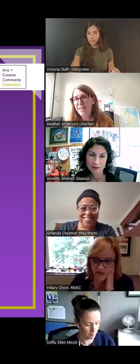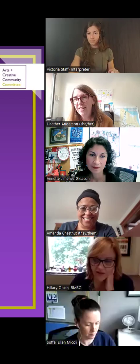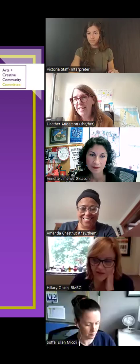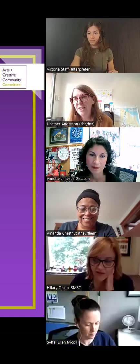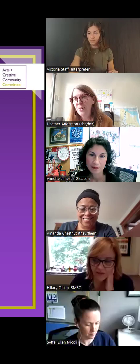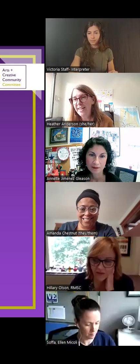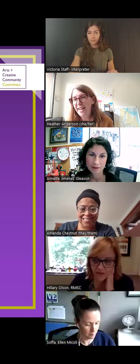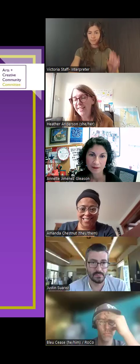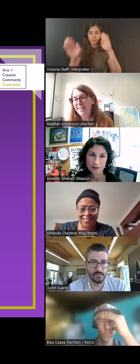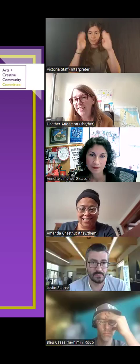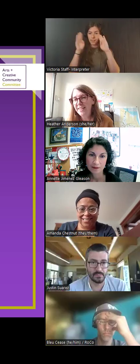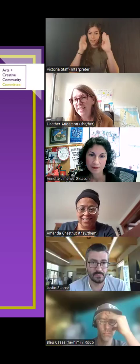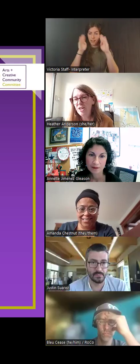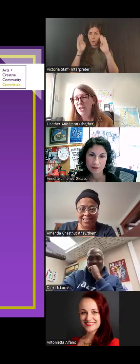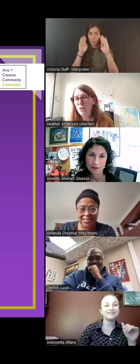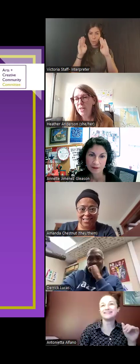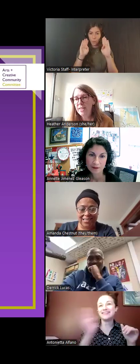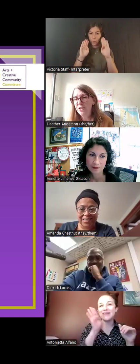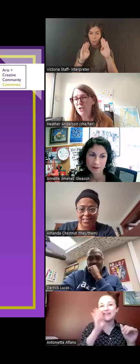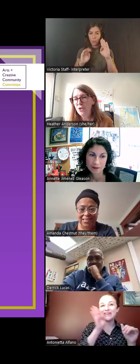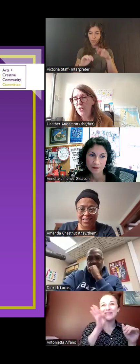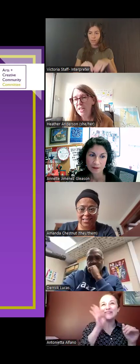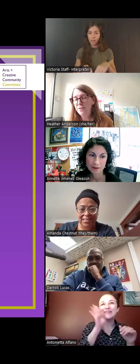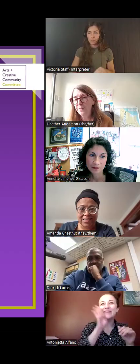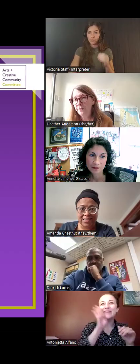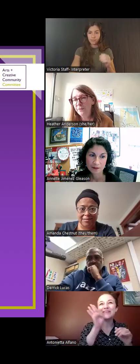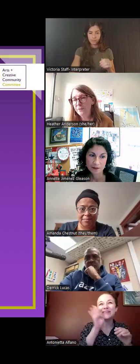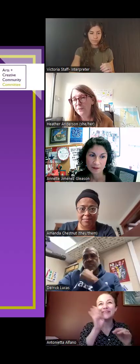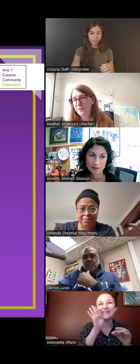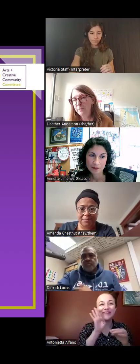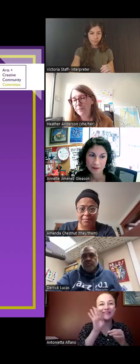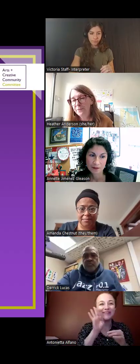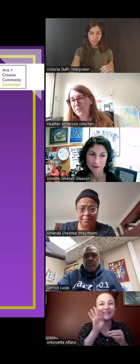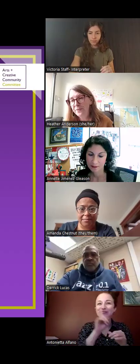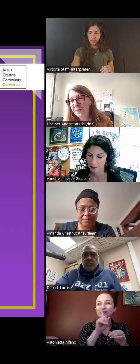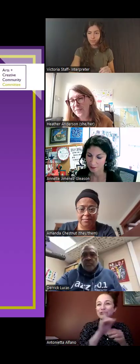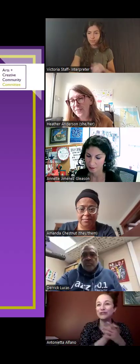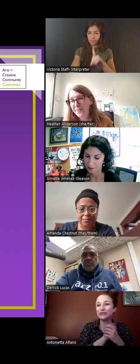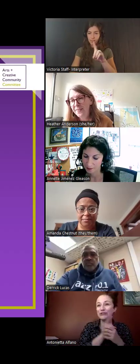Hello, Derek and Antonietta. Derek, do you want to introduce yourself?